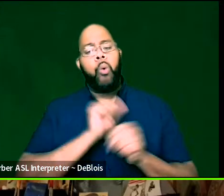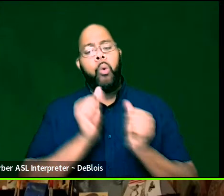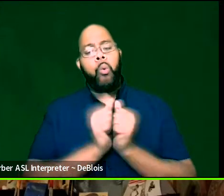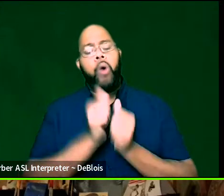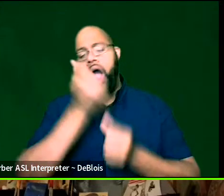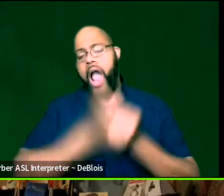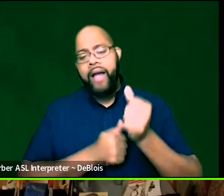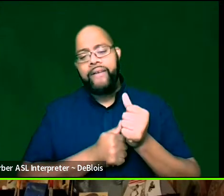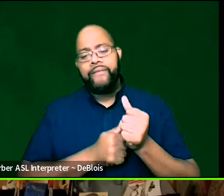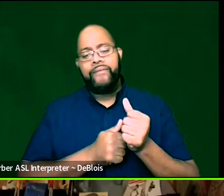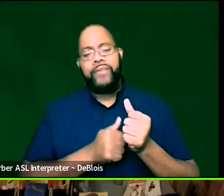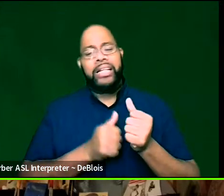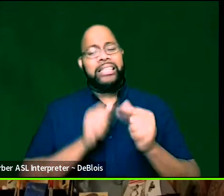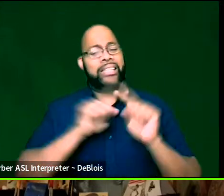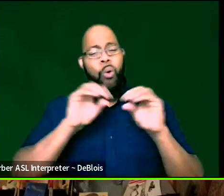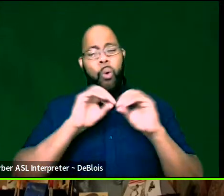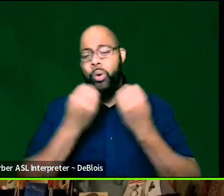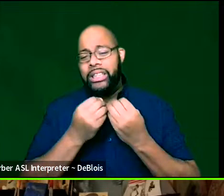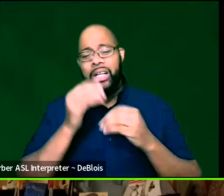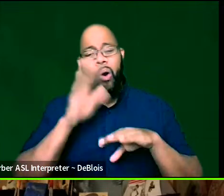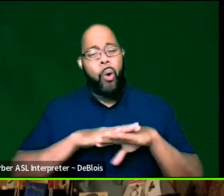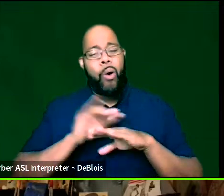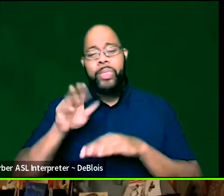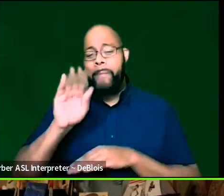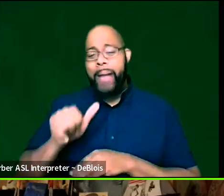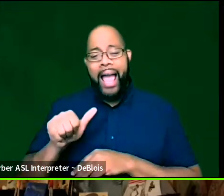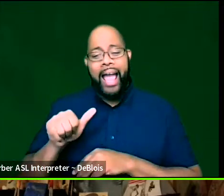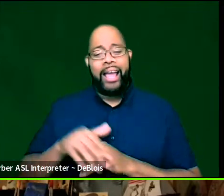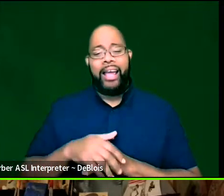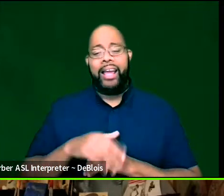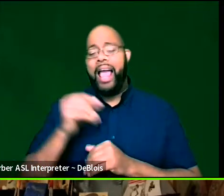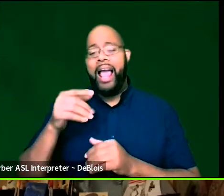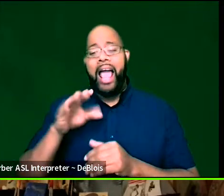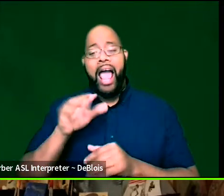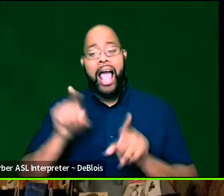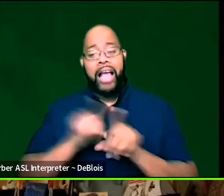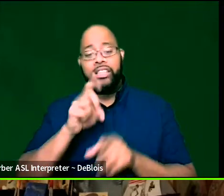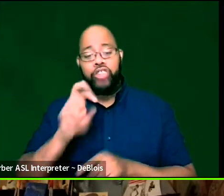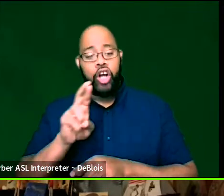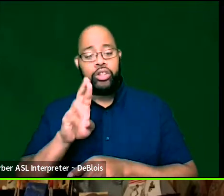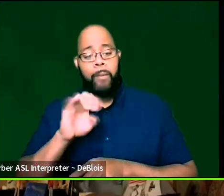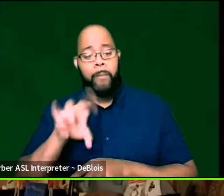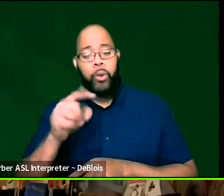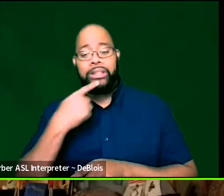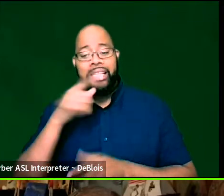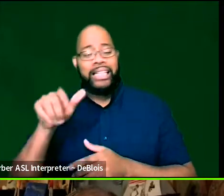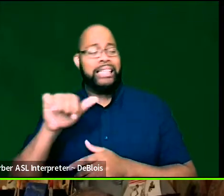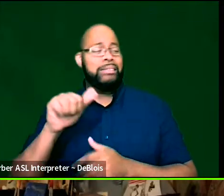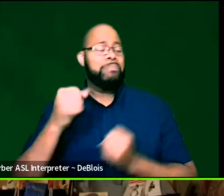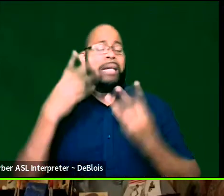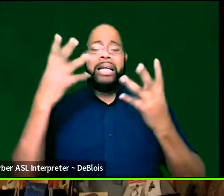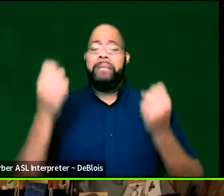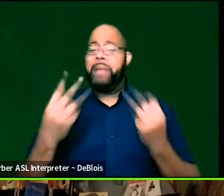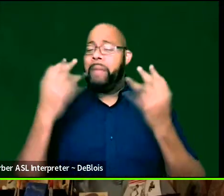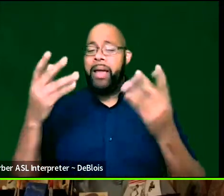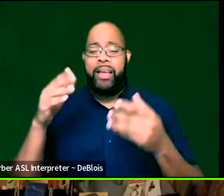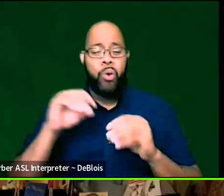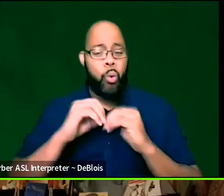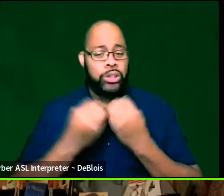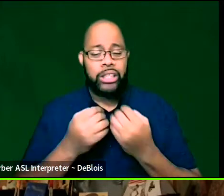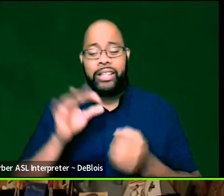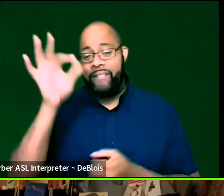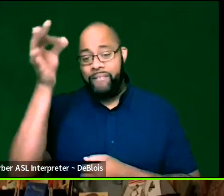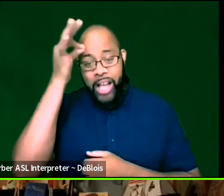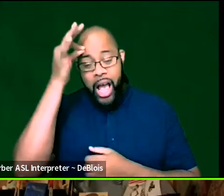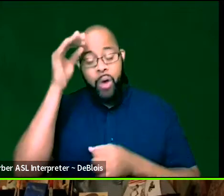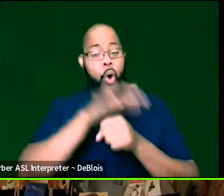every alphabet organization on the Chesapeake Bay. And as Dr. Boyd said, there are tens and tens of them,